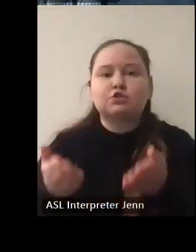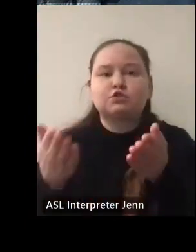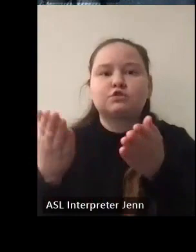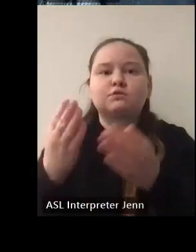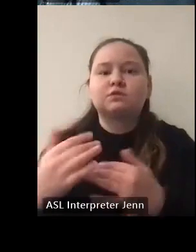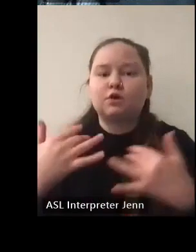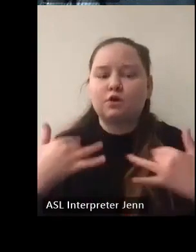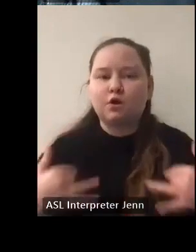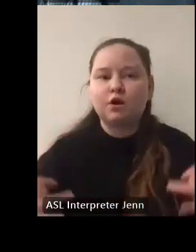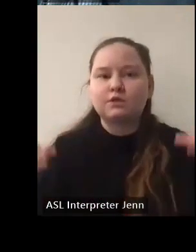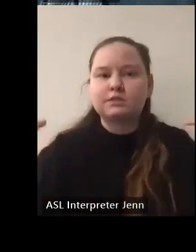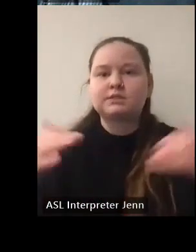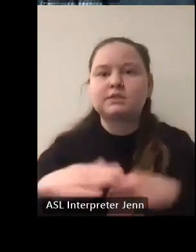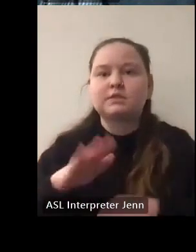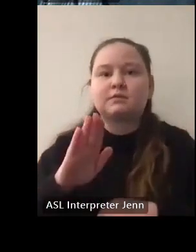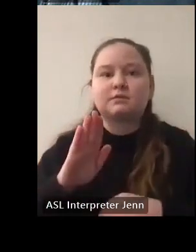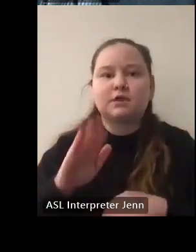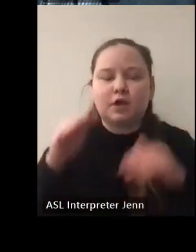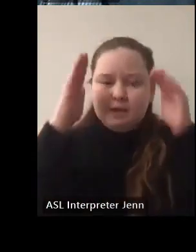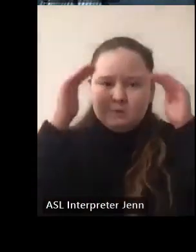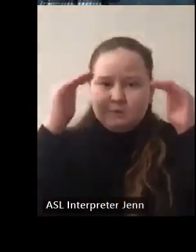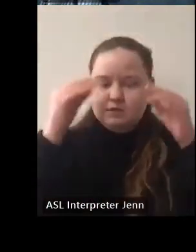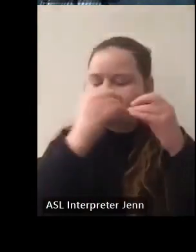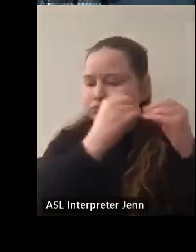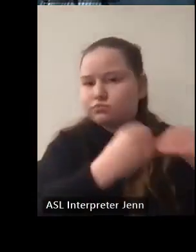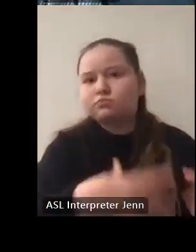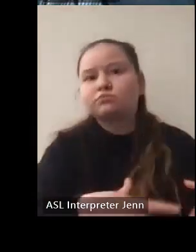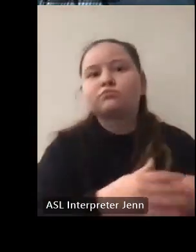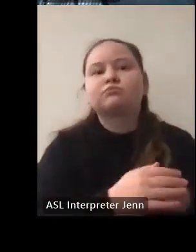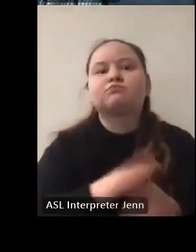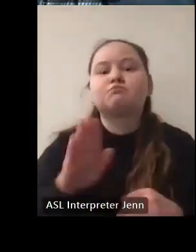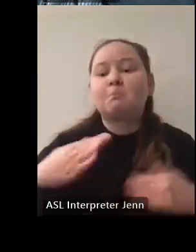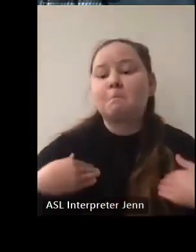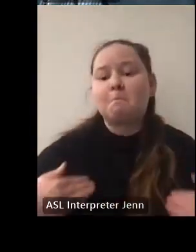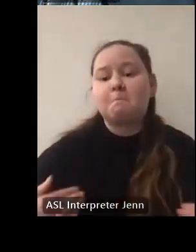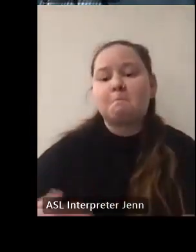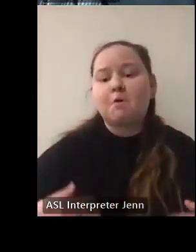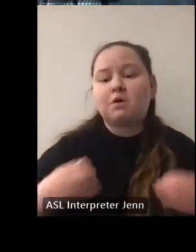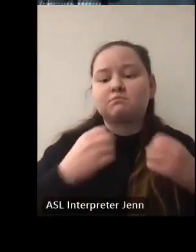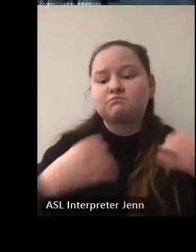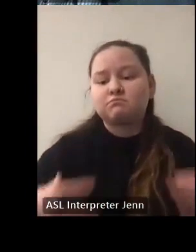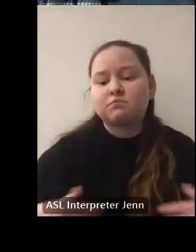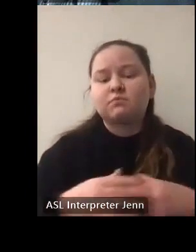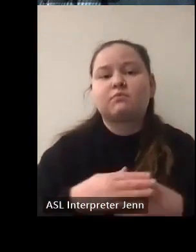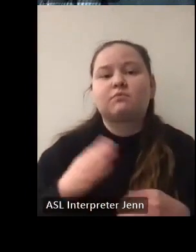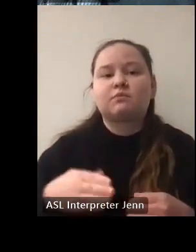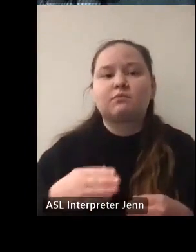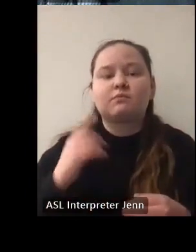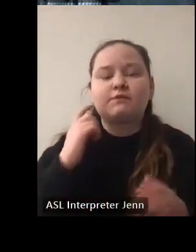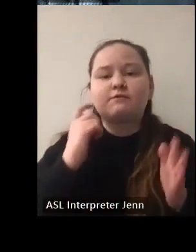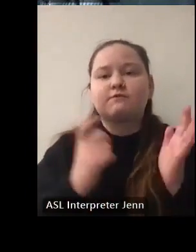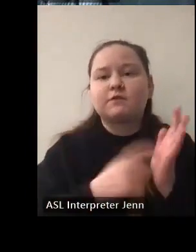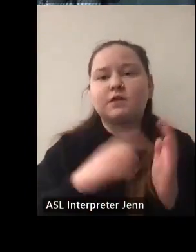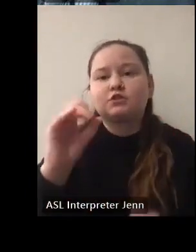of expectations, welcomed non-conforming bodies, and recognized CRIP lived